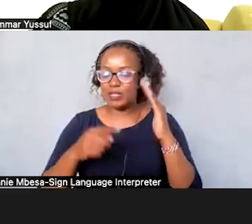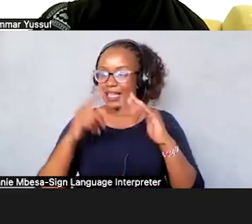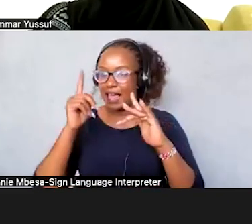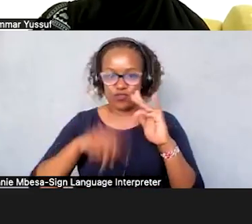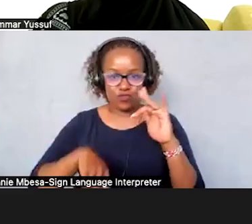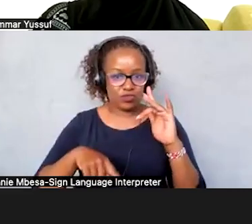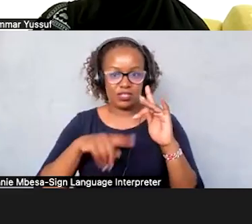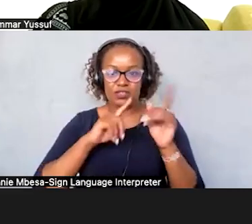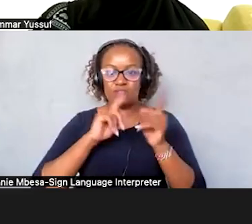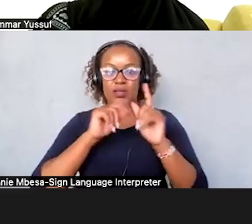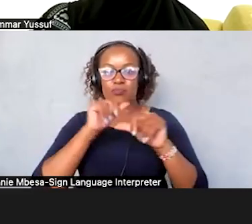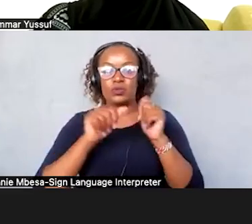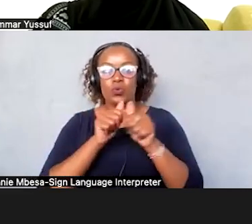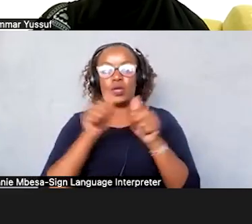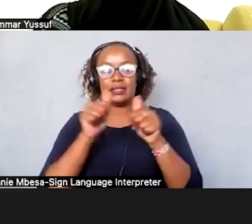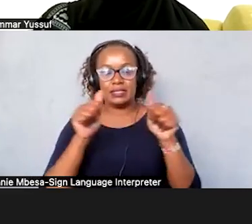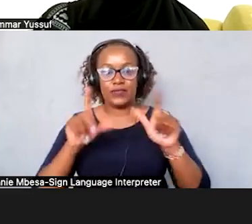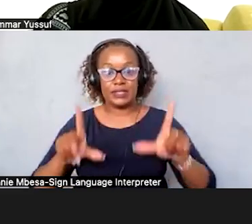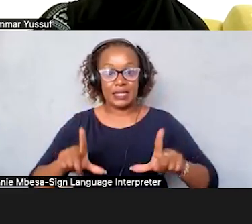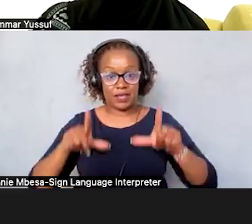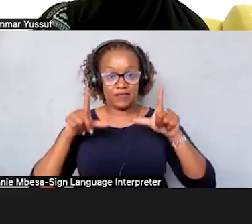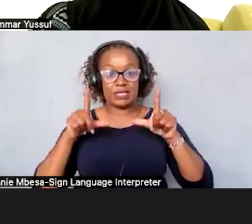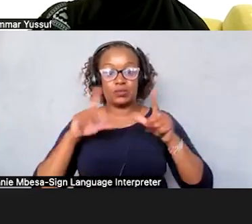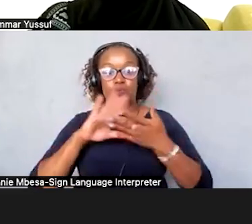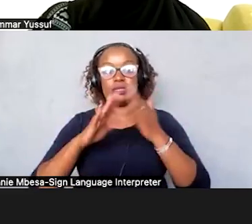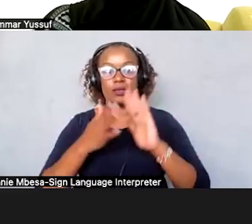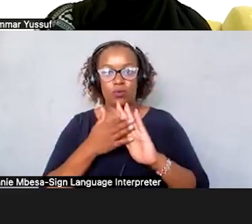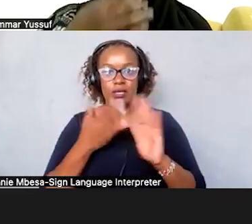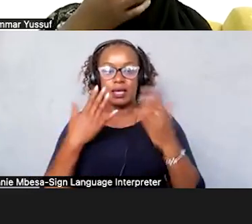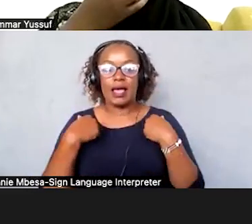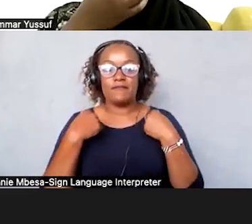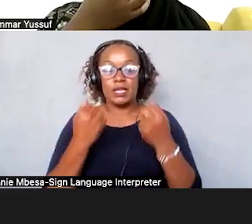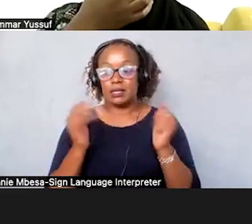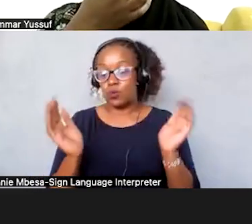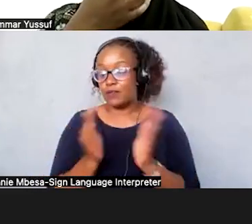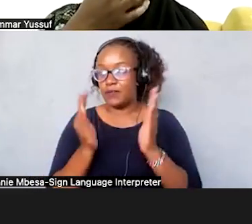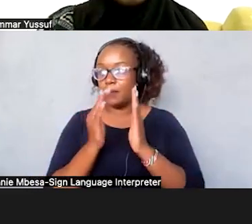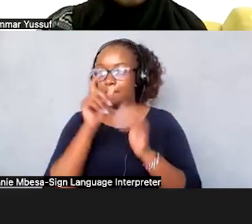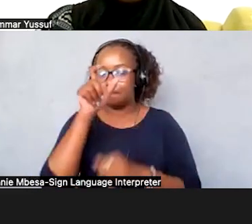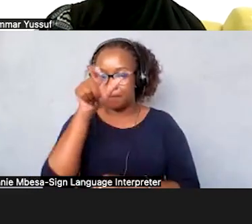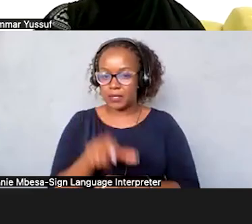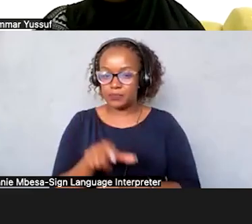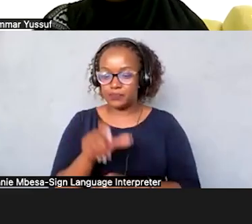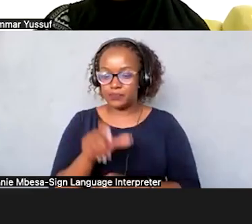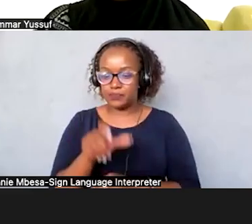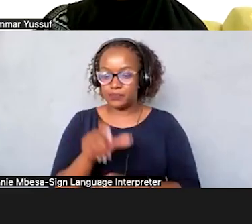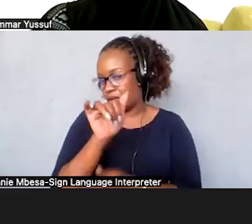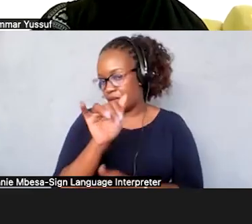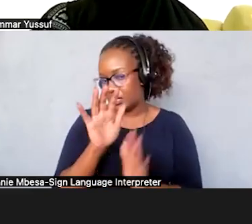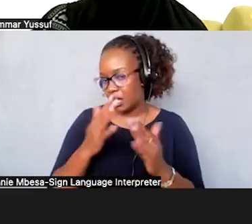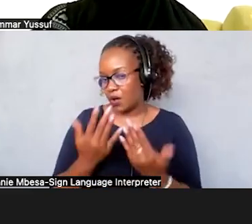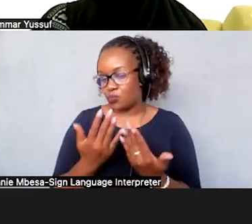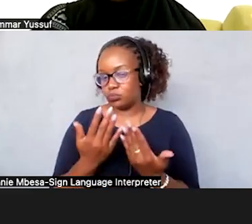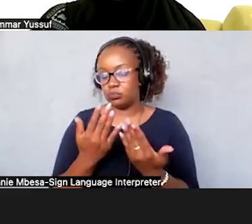wellness of the survivors without not having a welfare person. So basically, that is how, as we speak, the